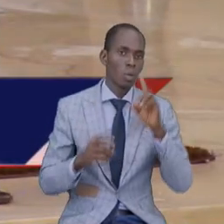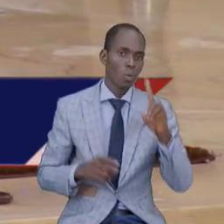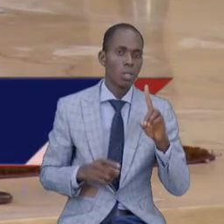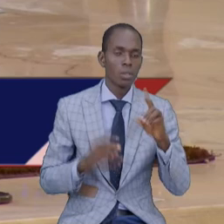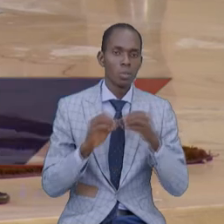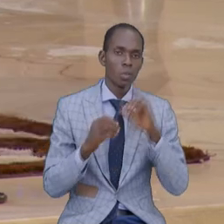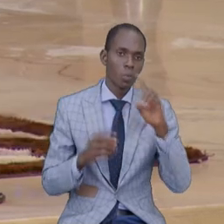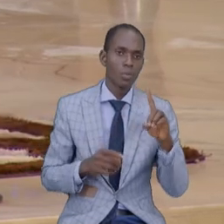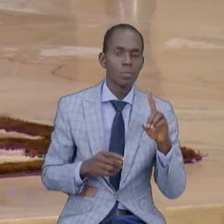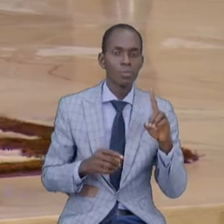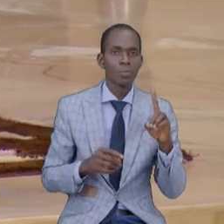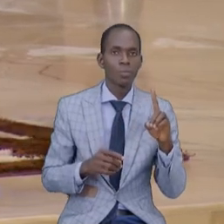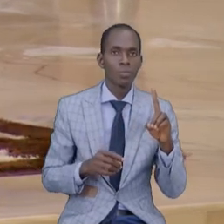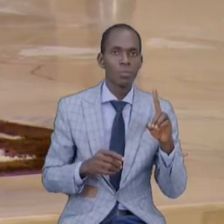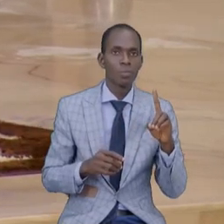Number one,